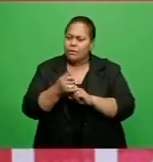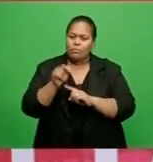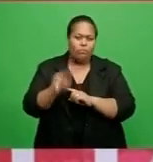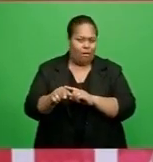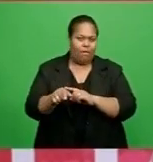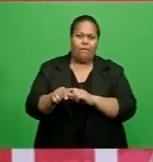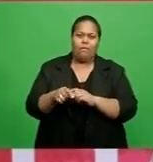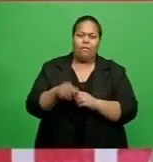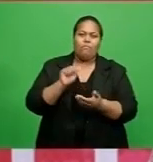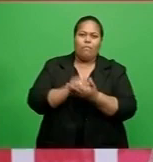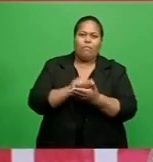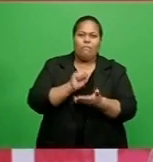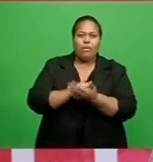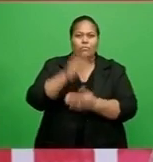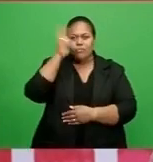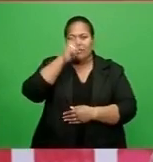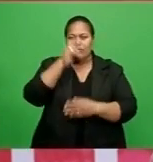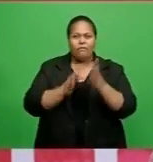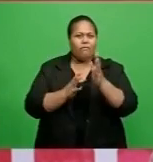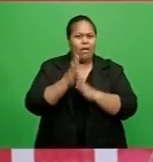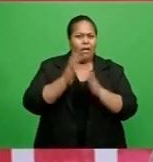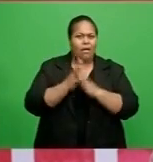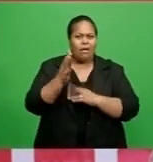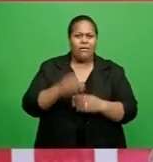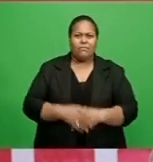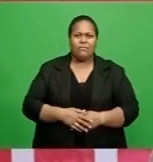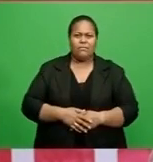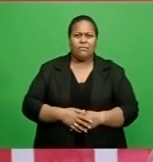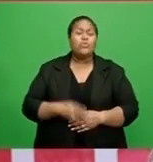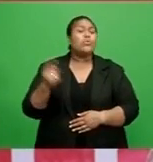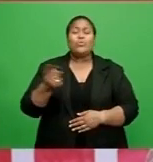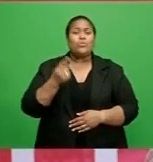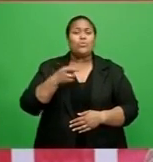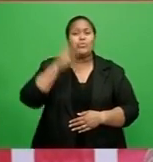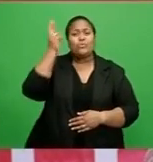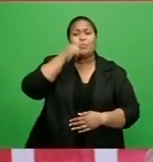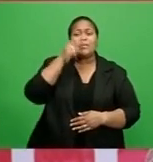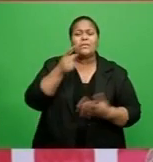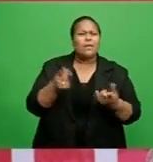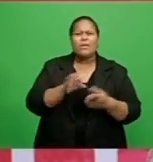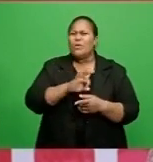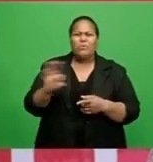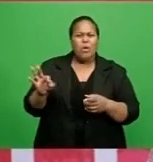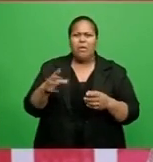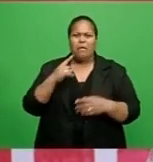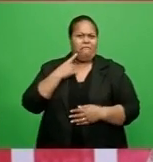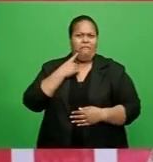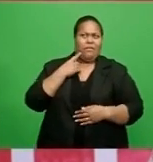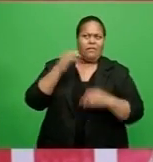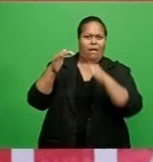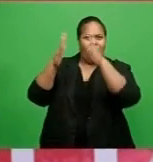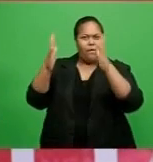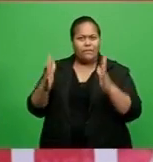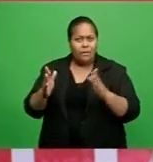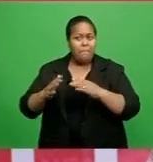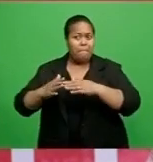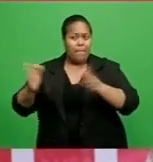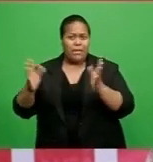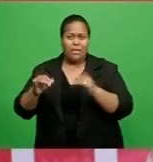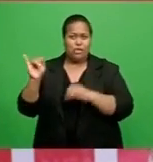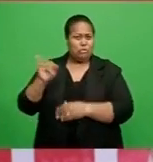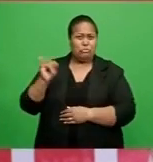risk are not those living in modern homes and houses with expensive appliances and insurance to protect